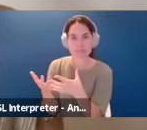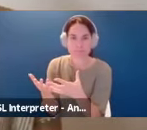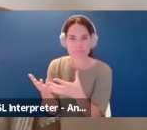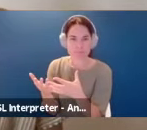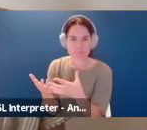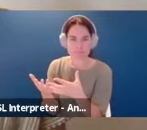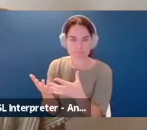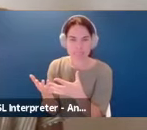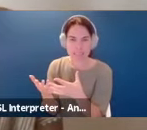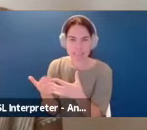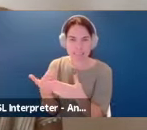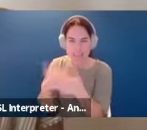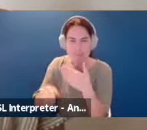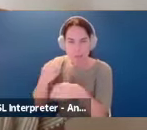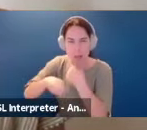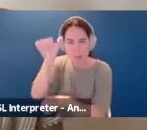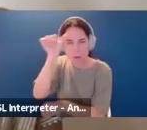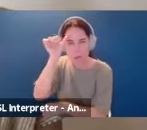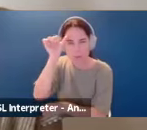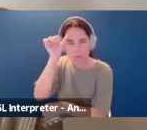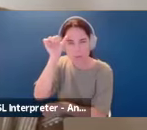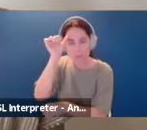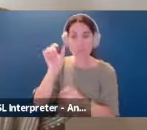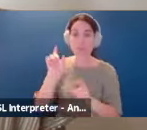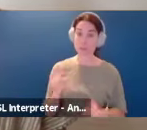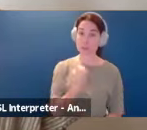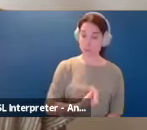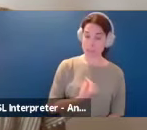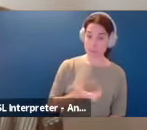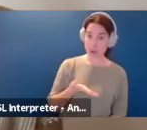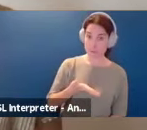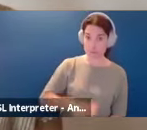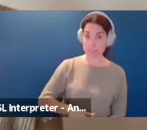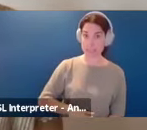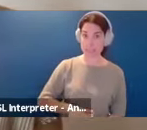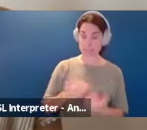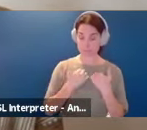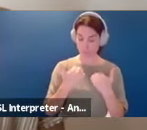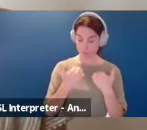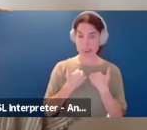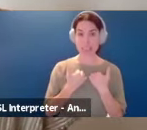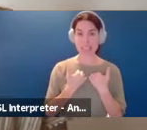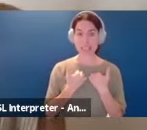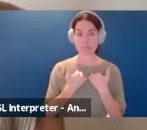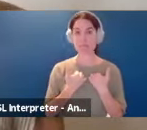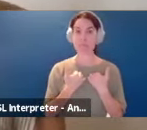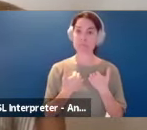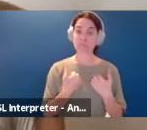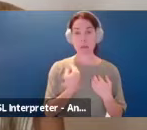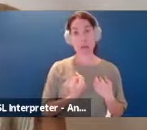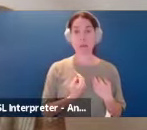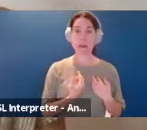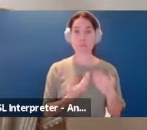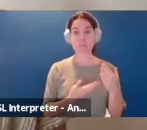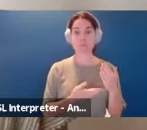so i've been reflecting a lot recently about my role my position as an upper caste white woman in the united